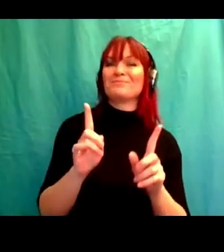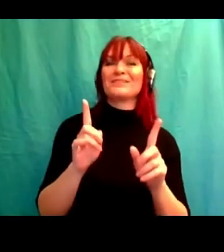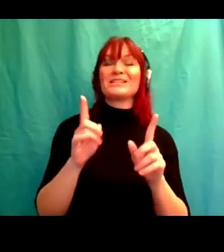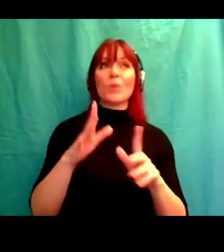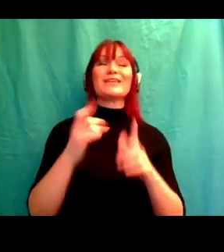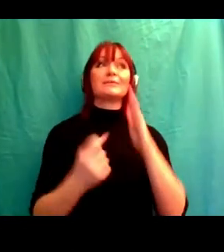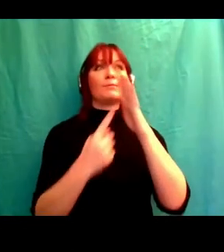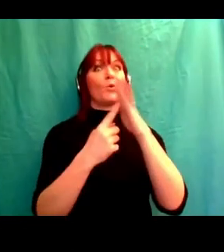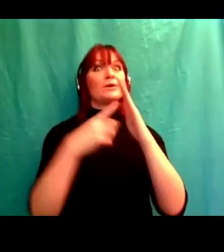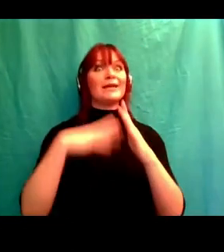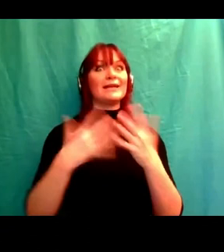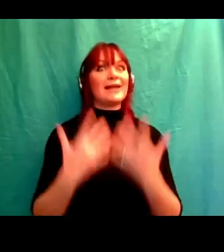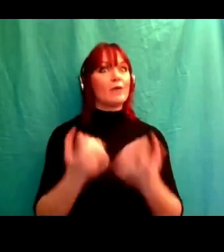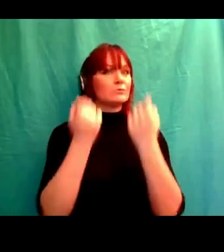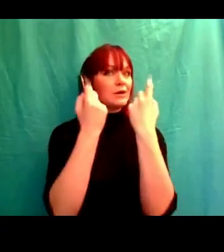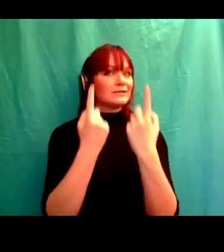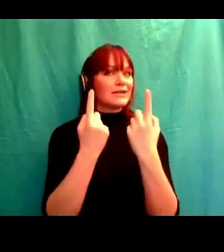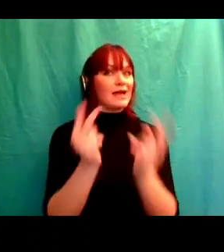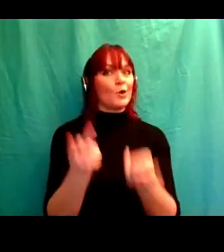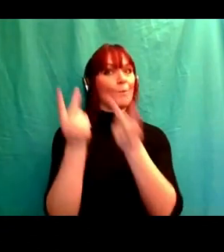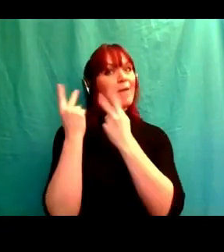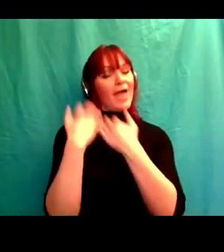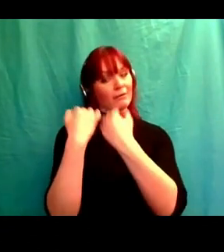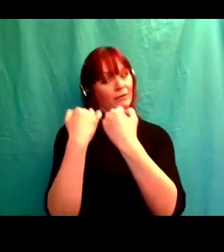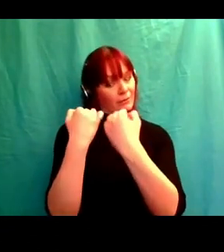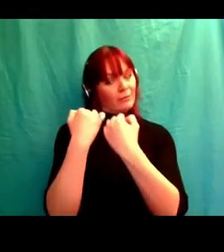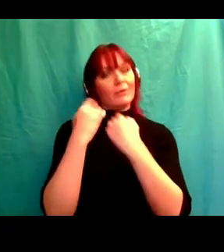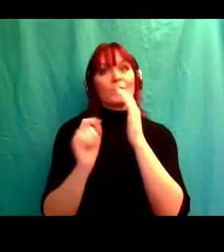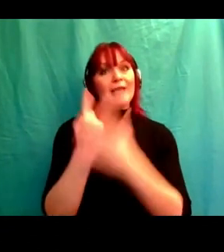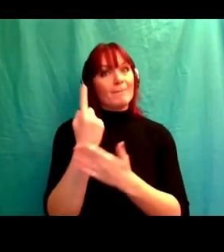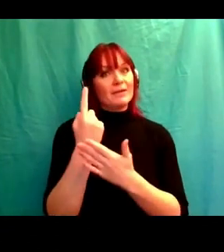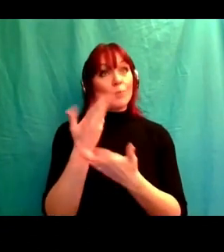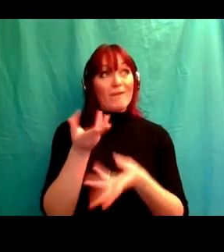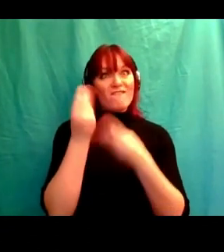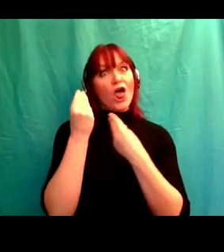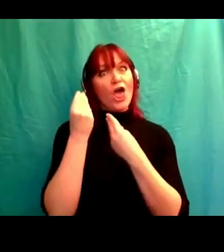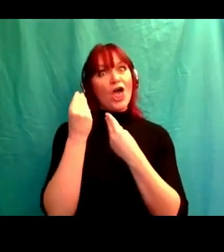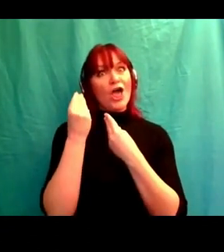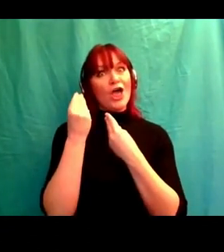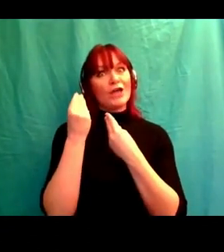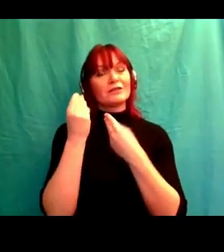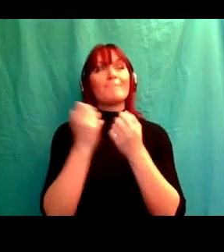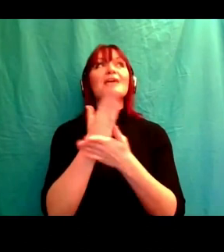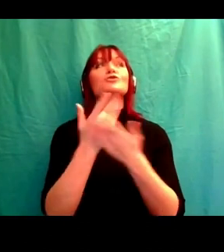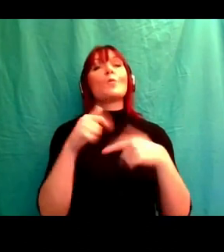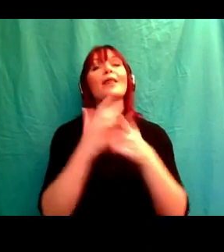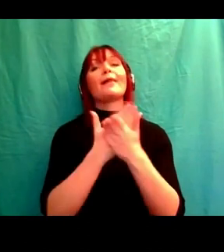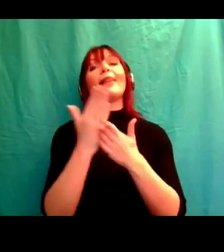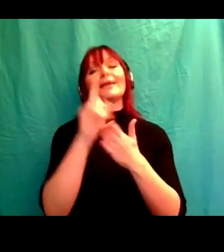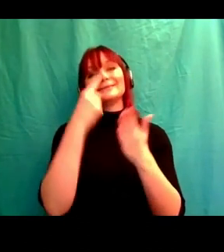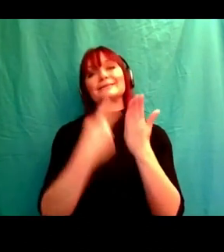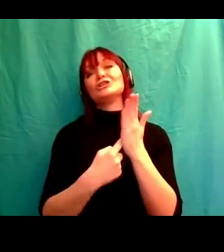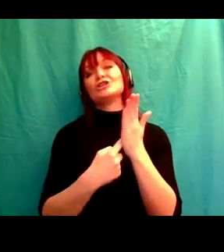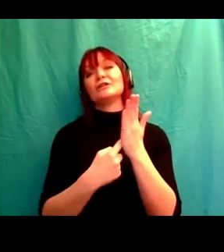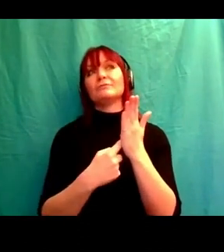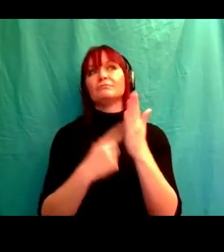understand what happened in the last 12 months. So we're then making clear decisions about what test and tracing capacity